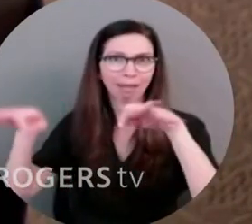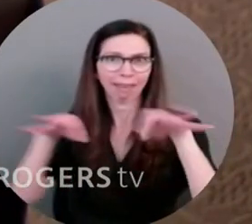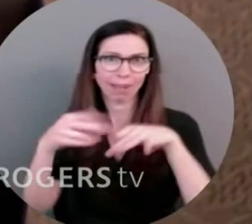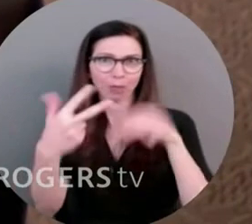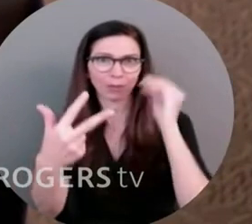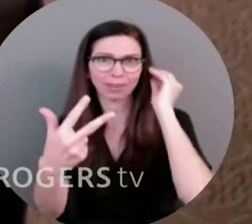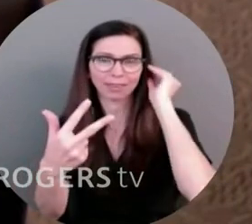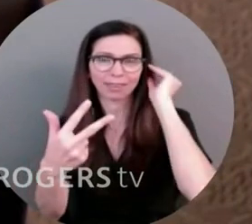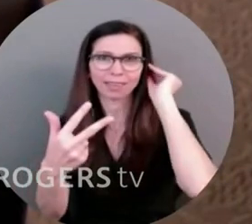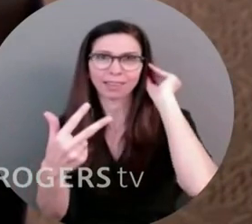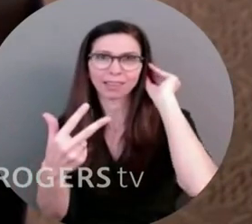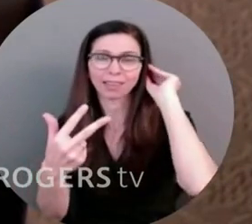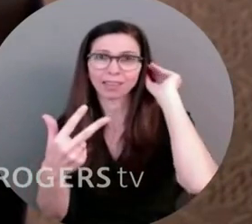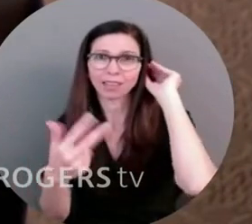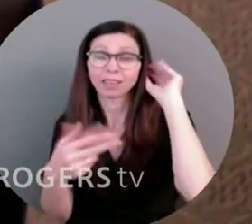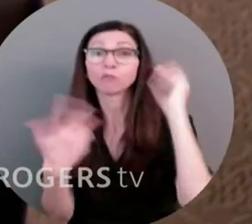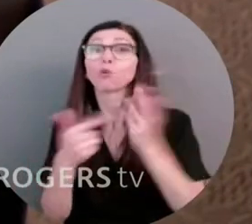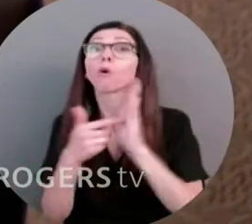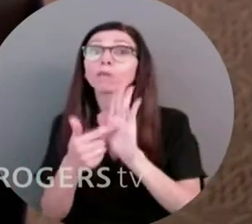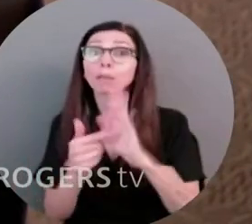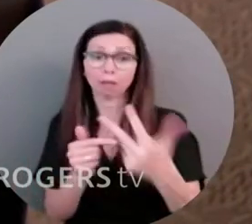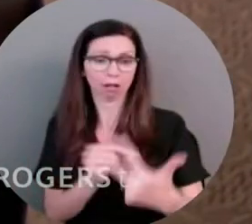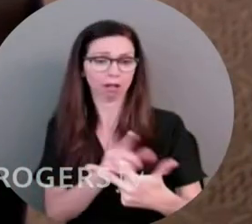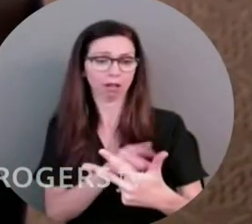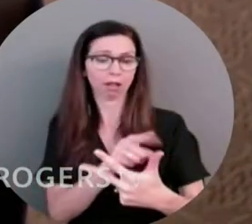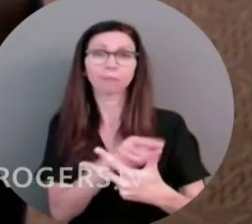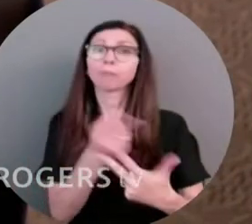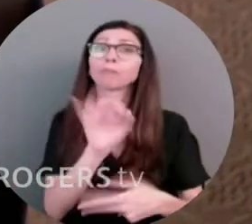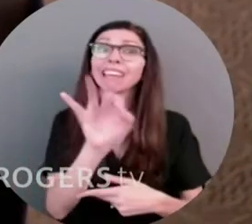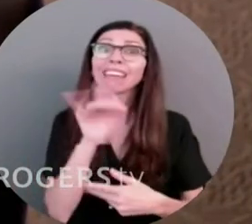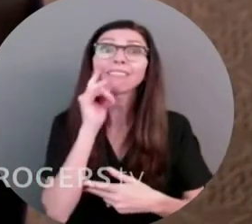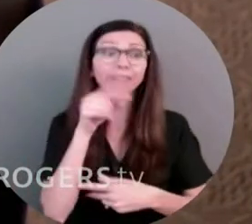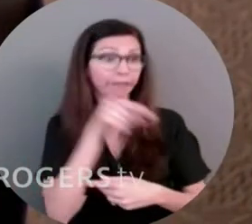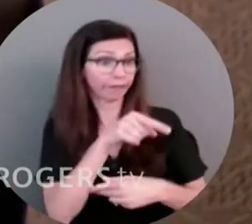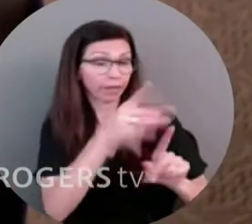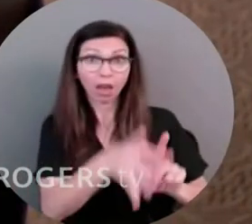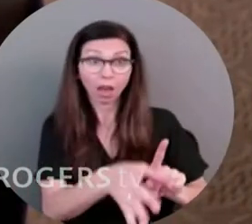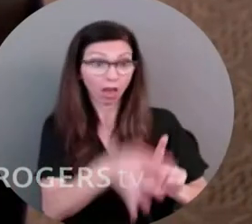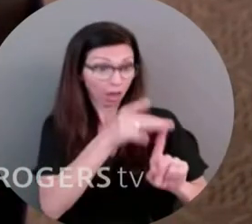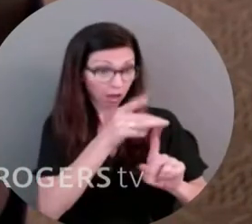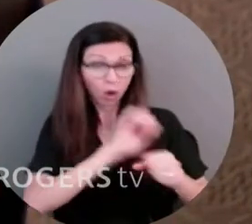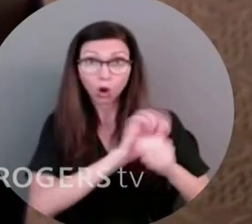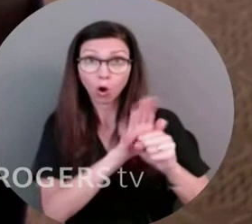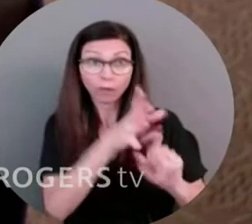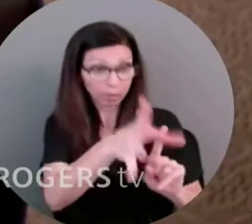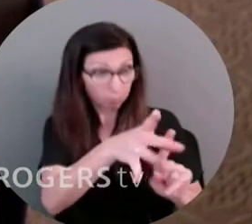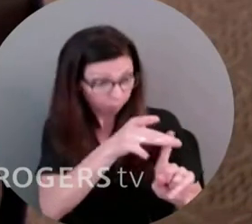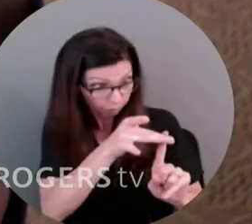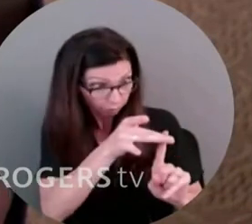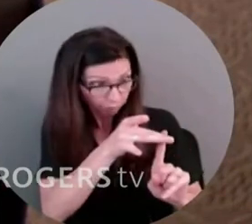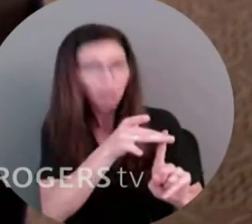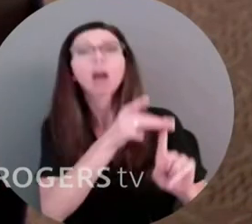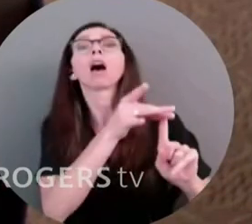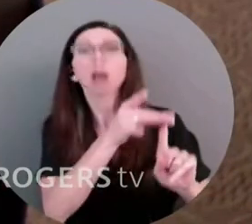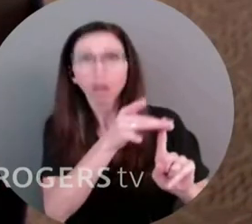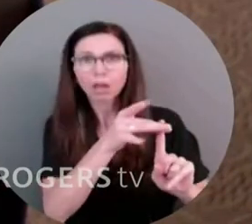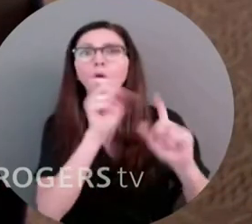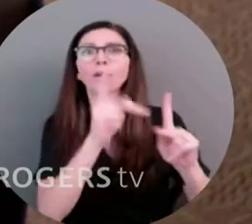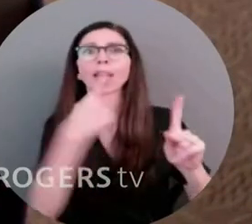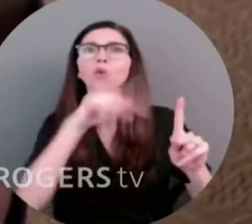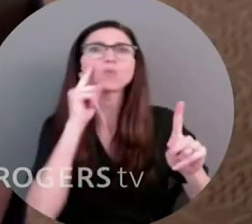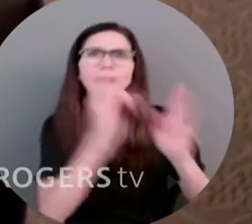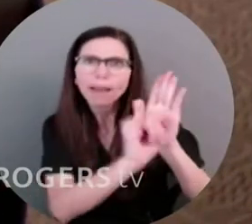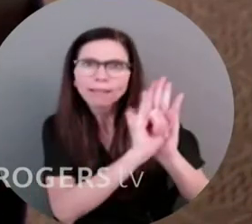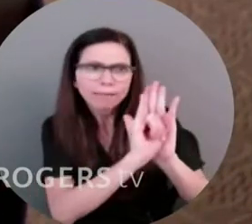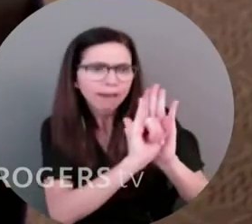when there's a case. We're looking at the contacts and making sure that we can identify the contacts around a